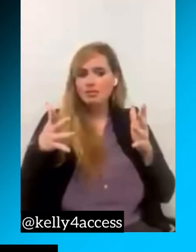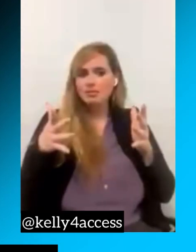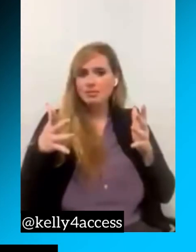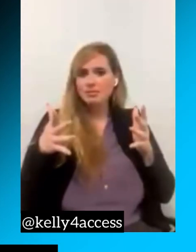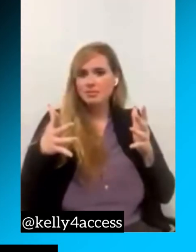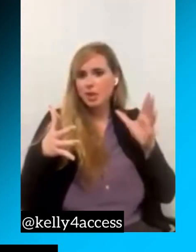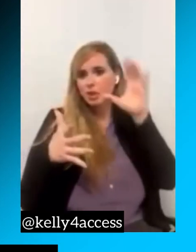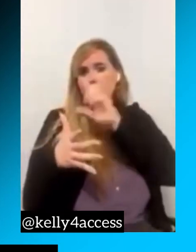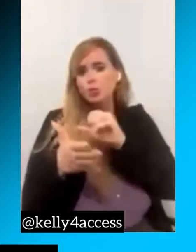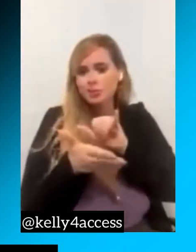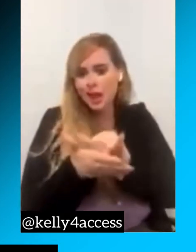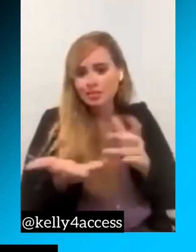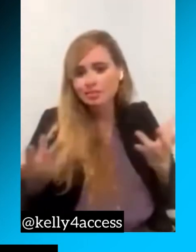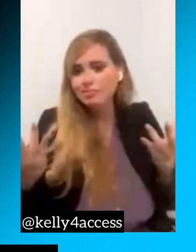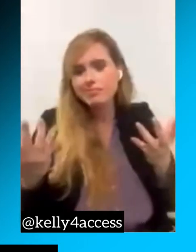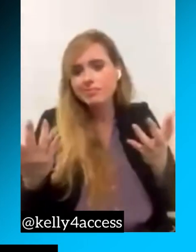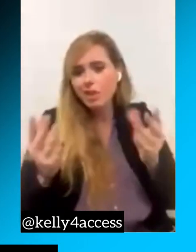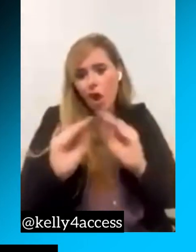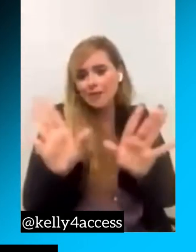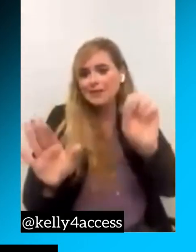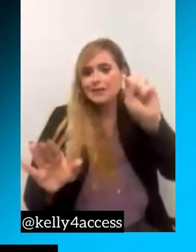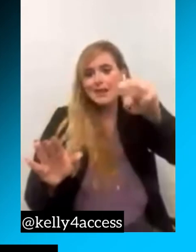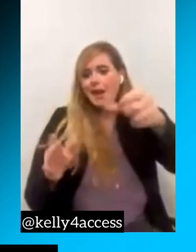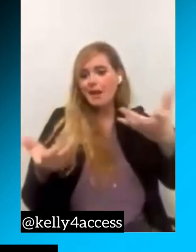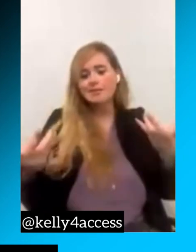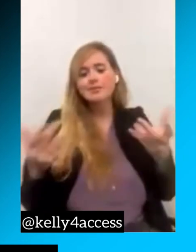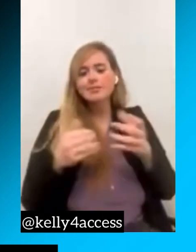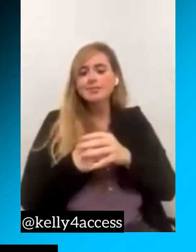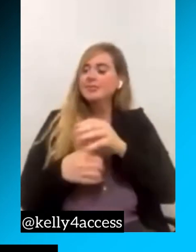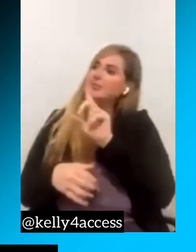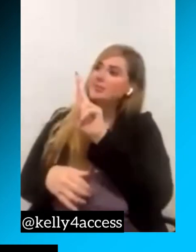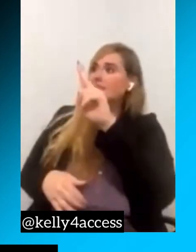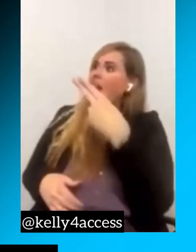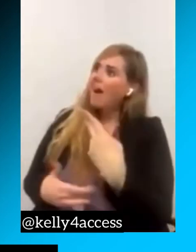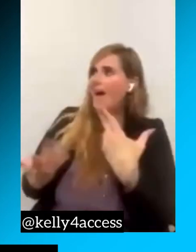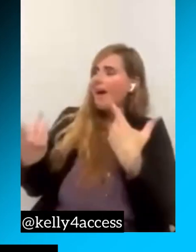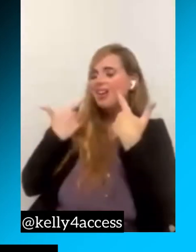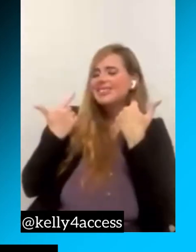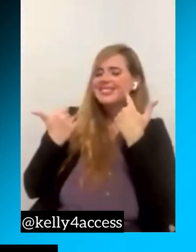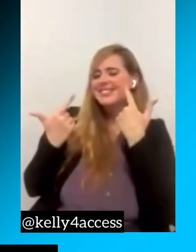probably think of like, well, yeah, obvious. But again,